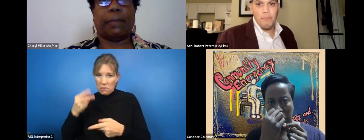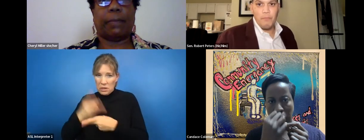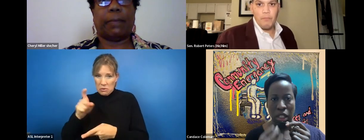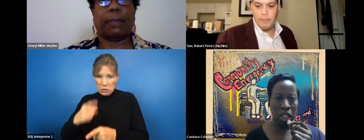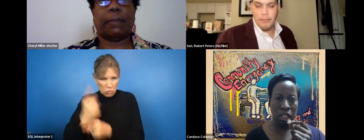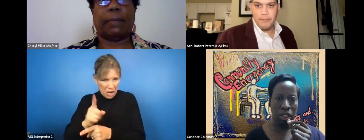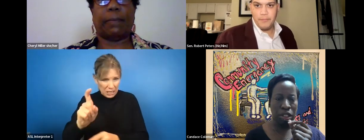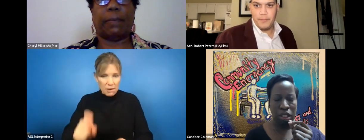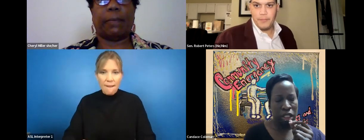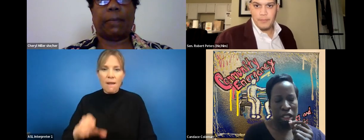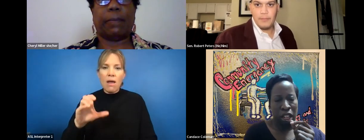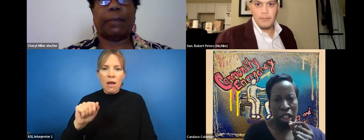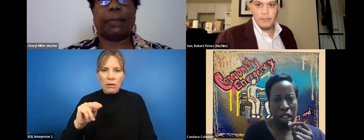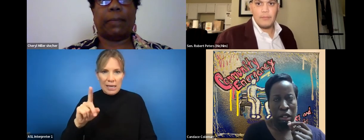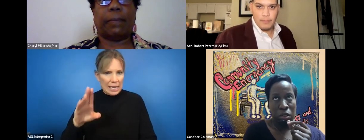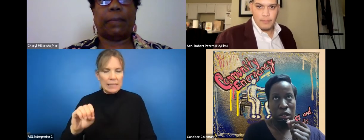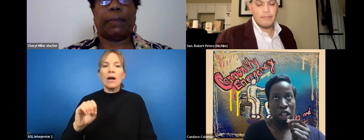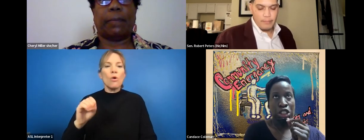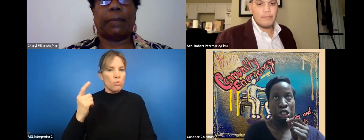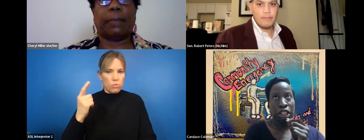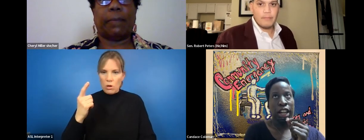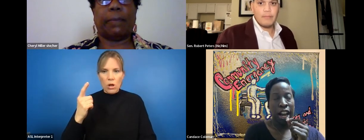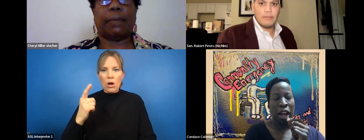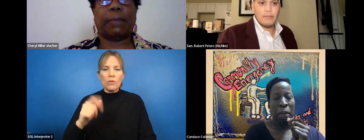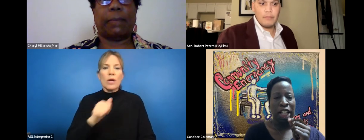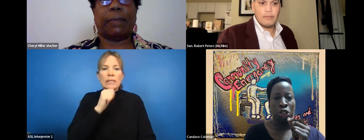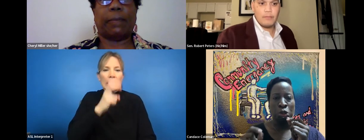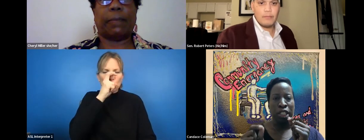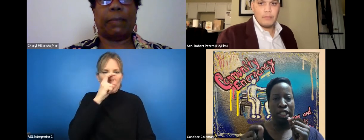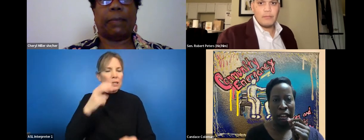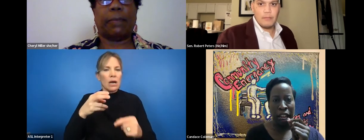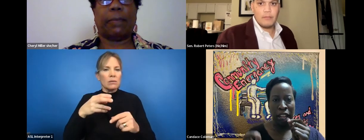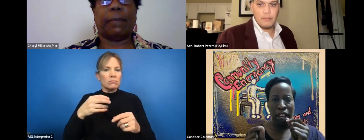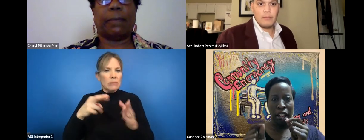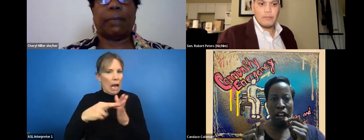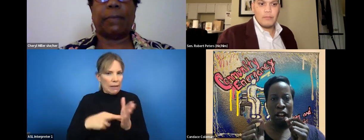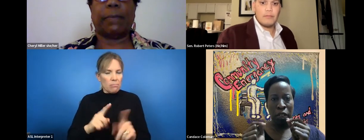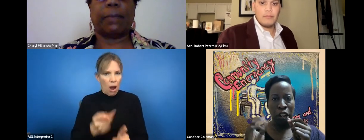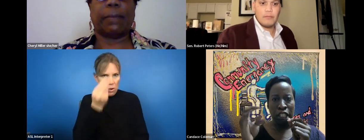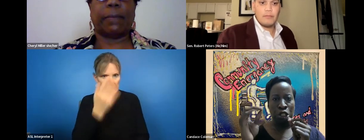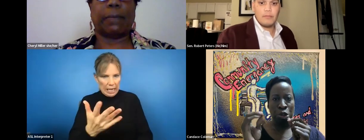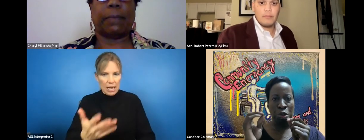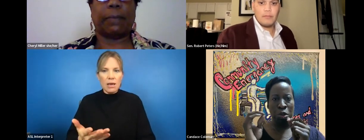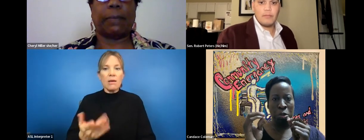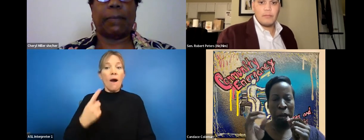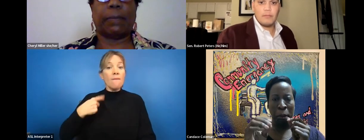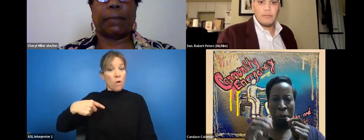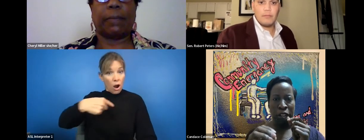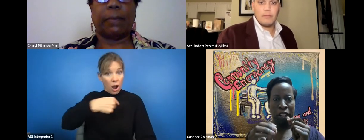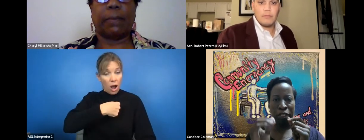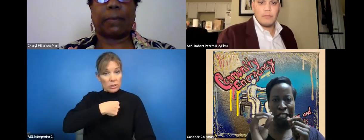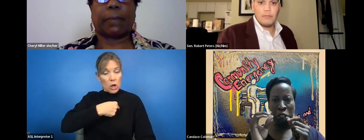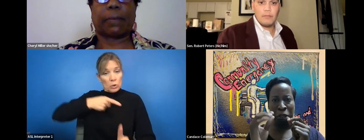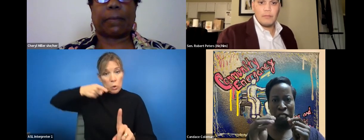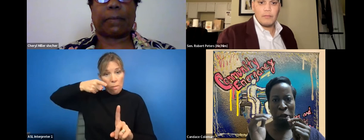right? Yeah, there's not a strict guideline, but I do want to say for us to